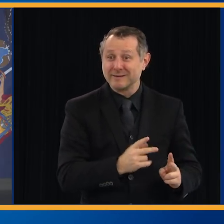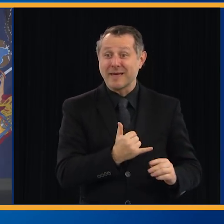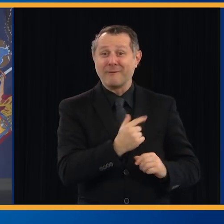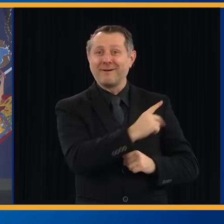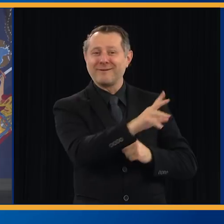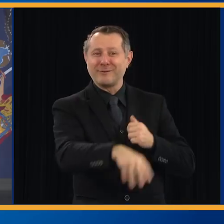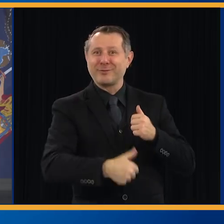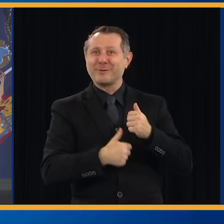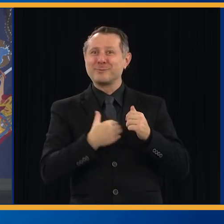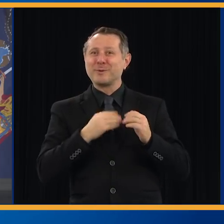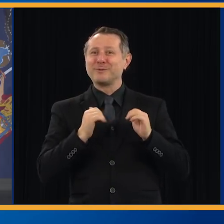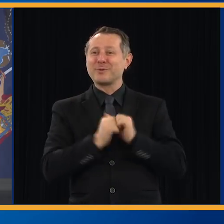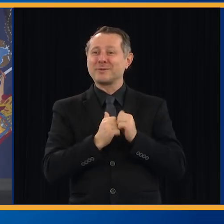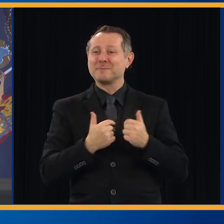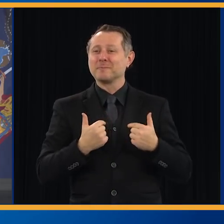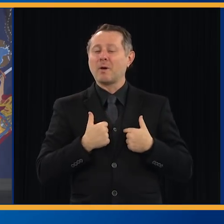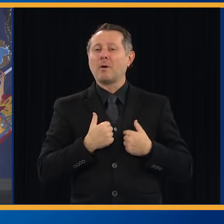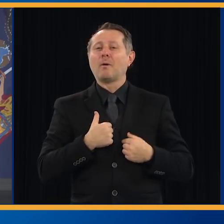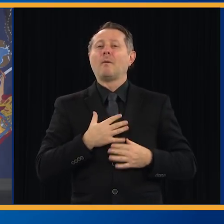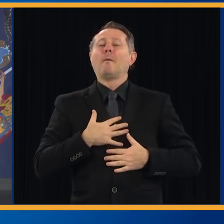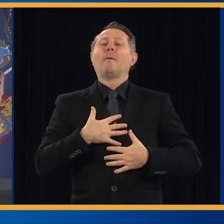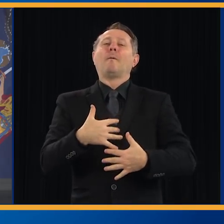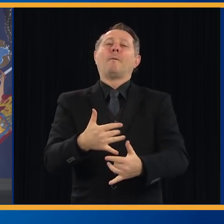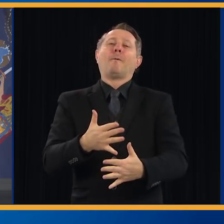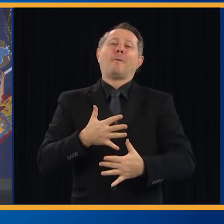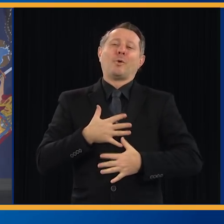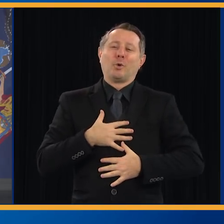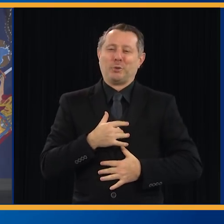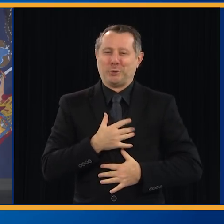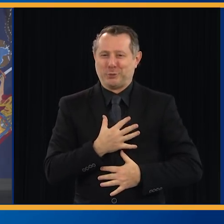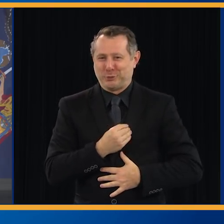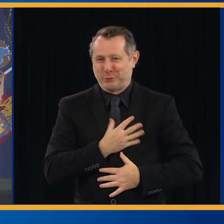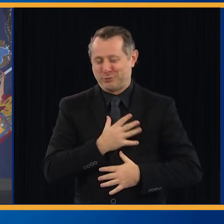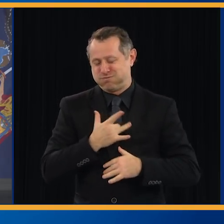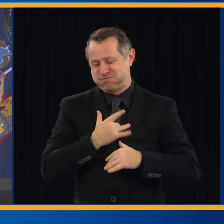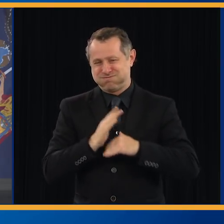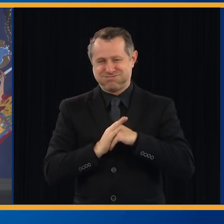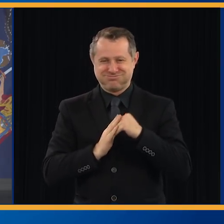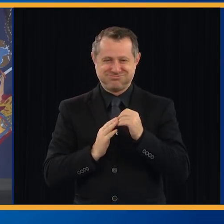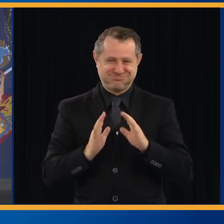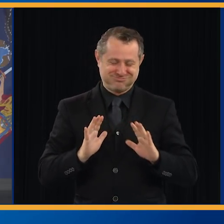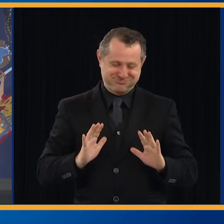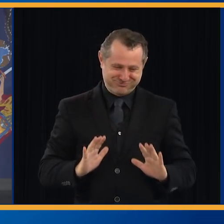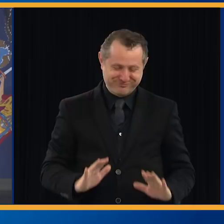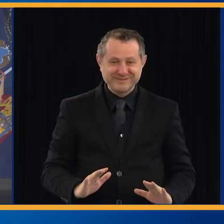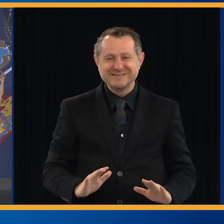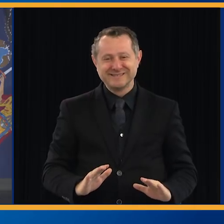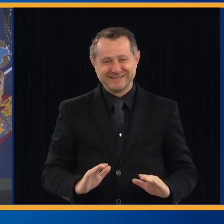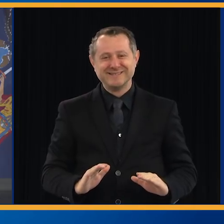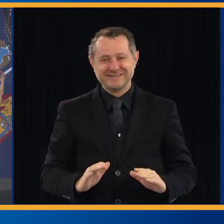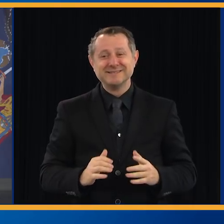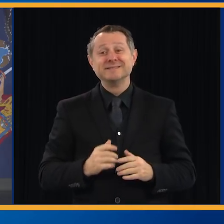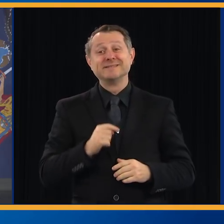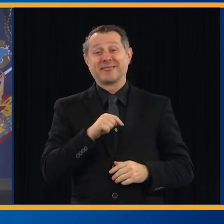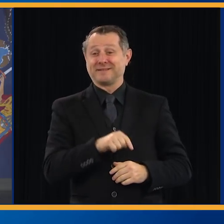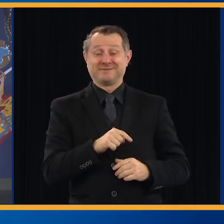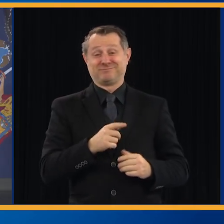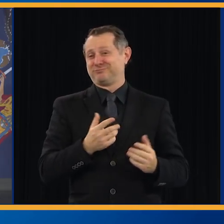me gives me a great sense of comfort. And in this crazy situation we're